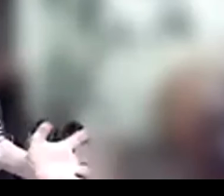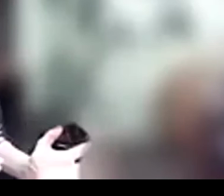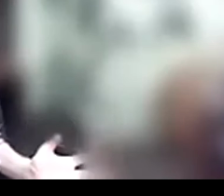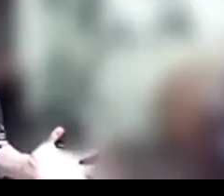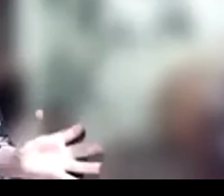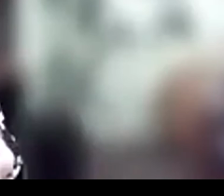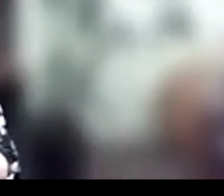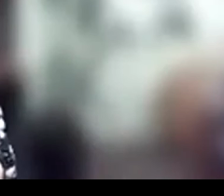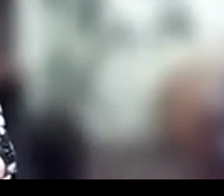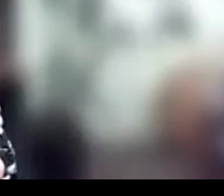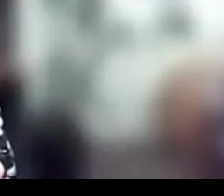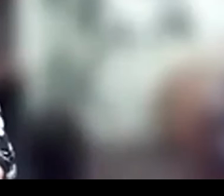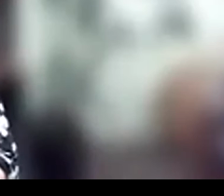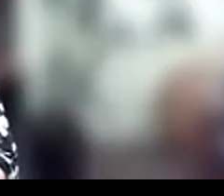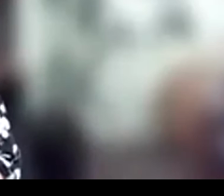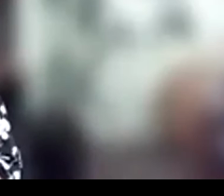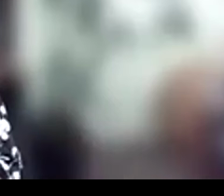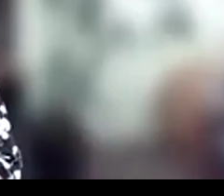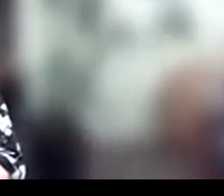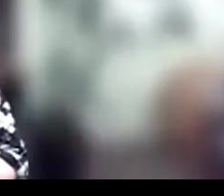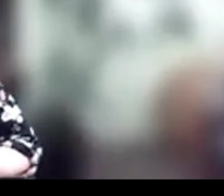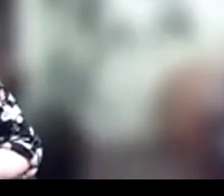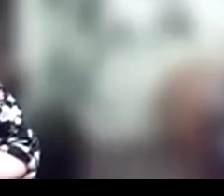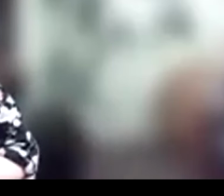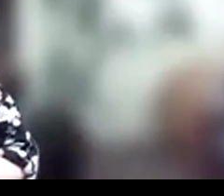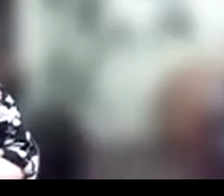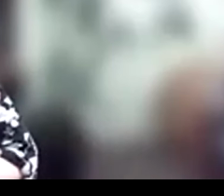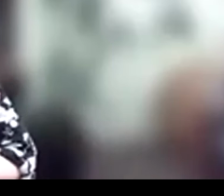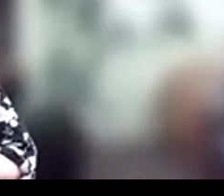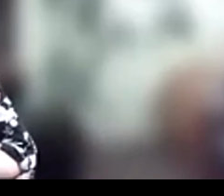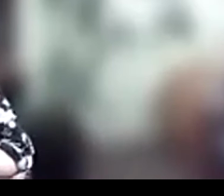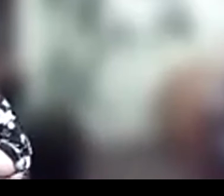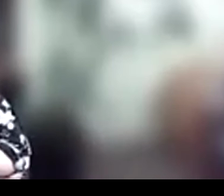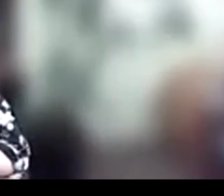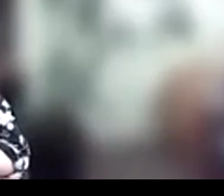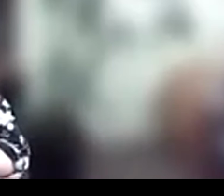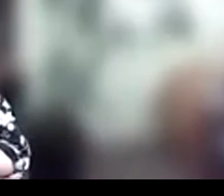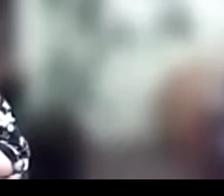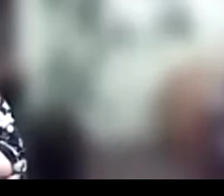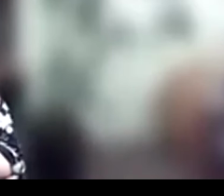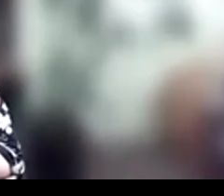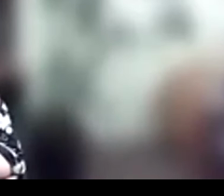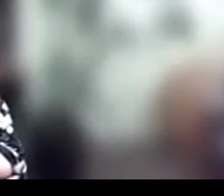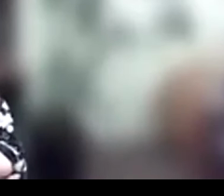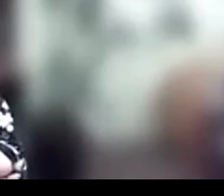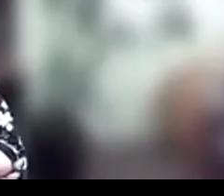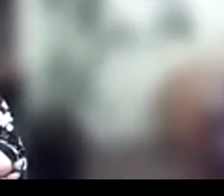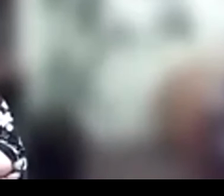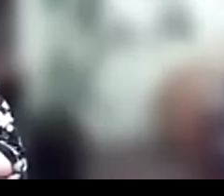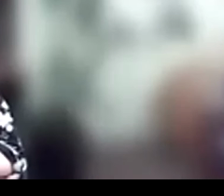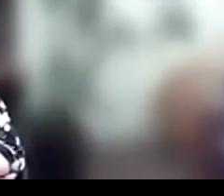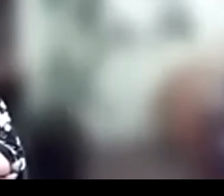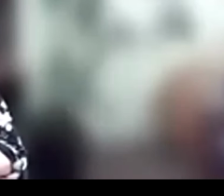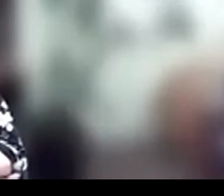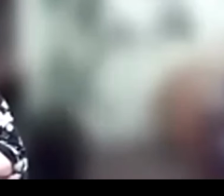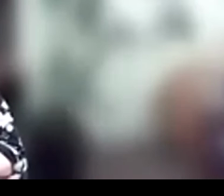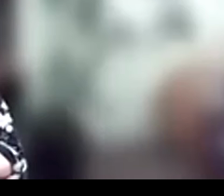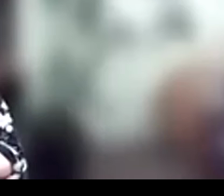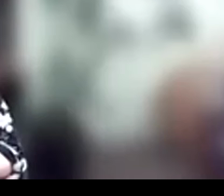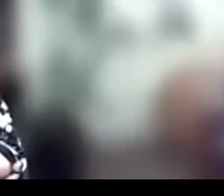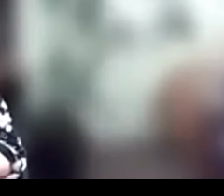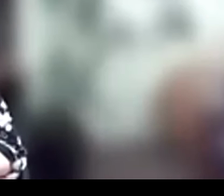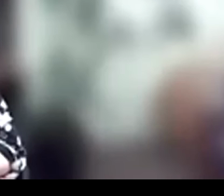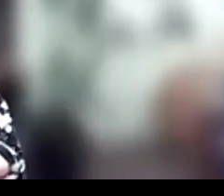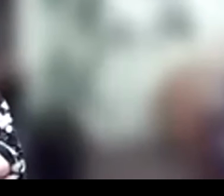we have moved everything up to the cloud. Ted has been phenomenal in training all of